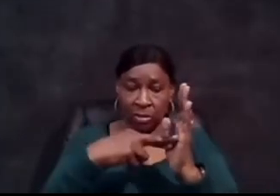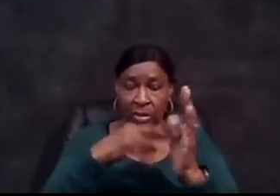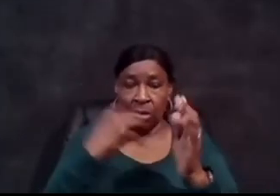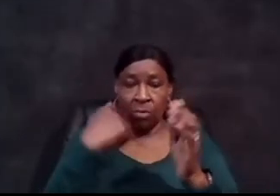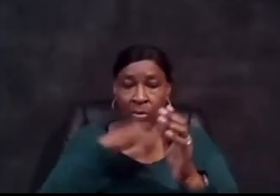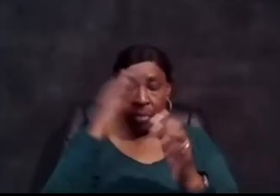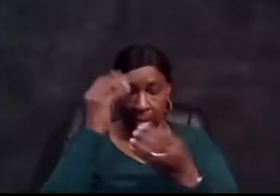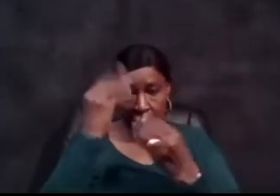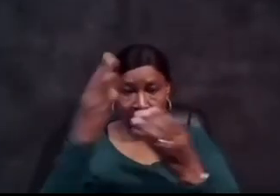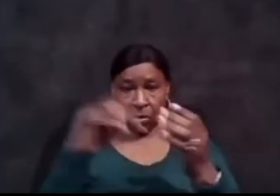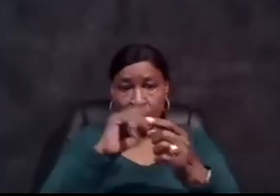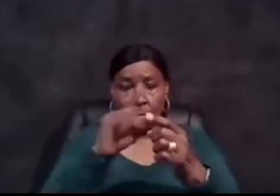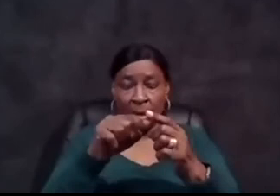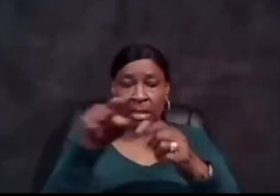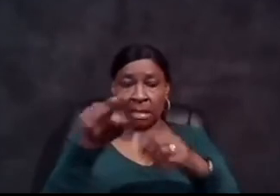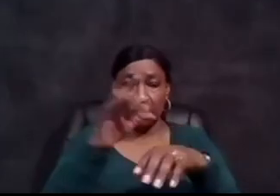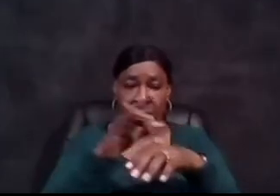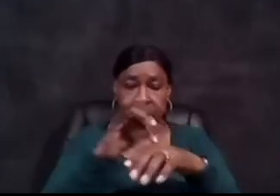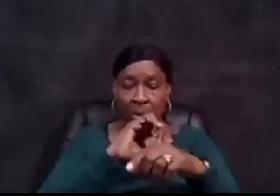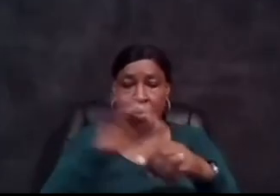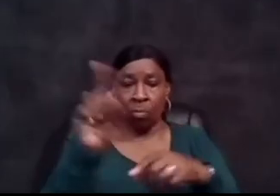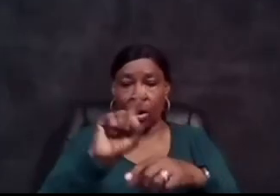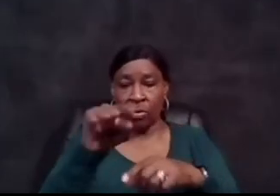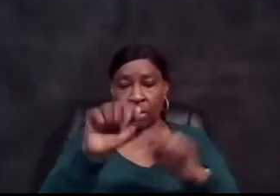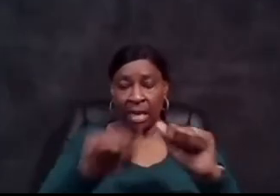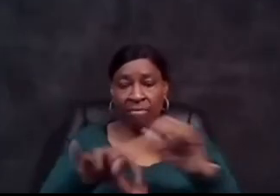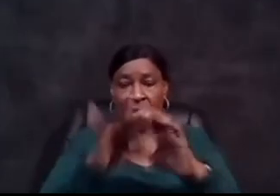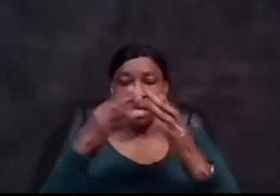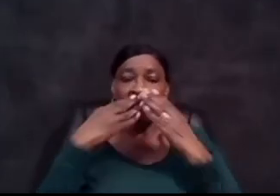when and where to find that video. So thanks so